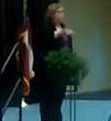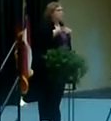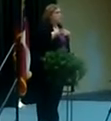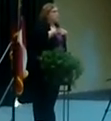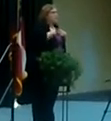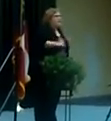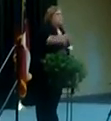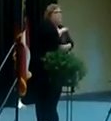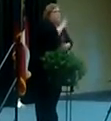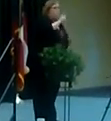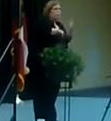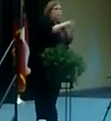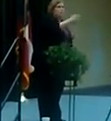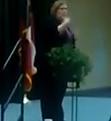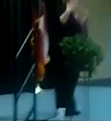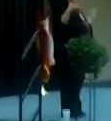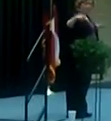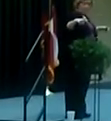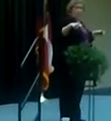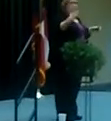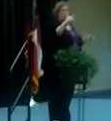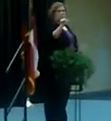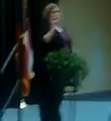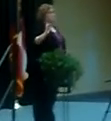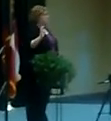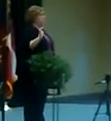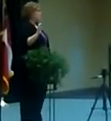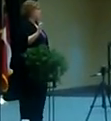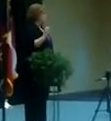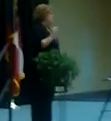as what you have here in Georgia. With an individual